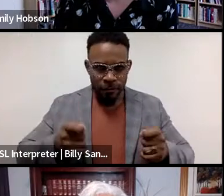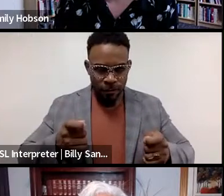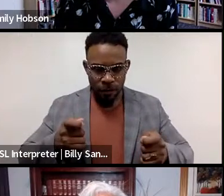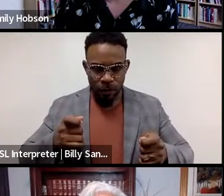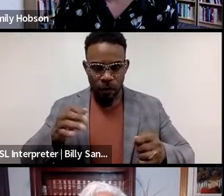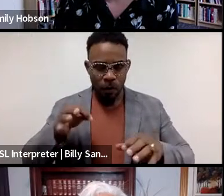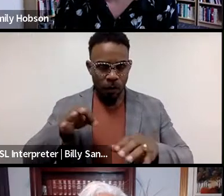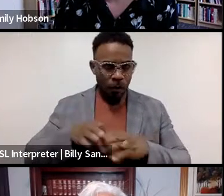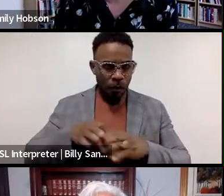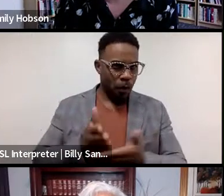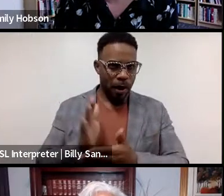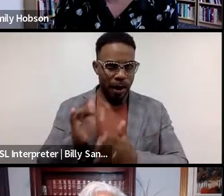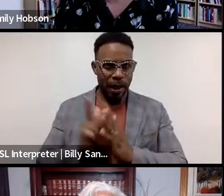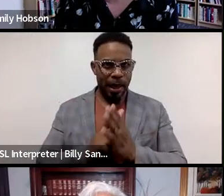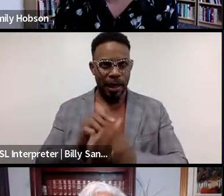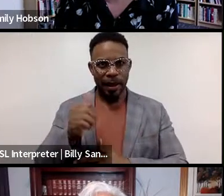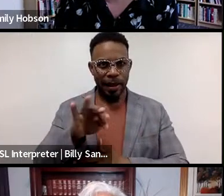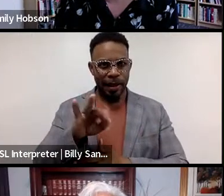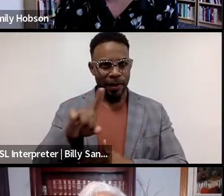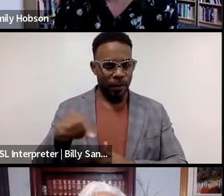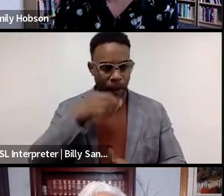of